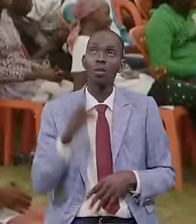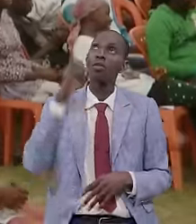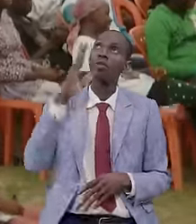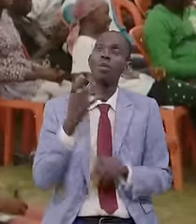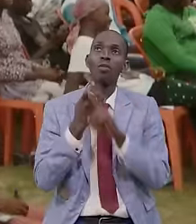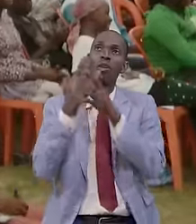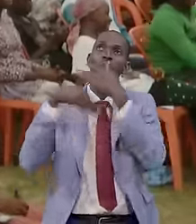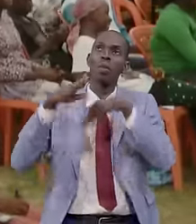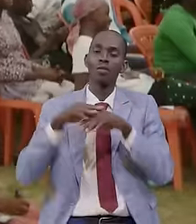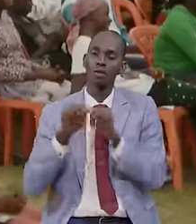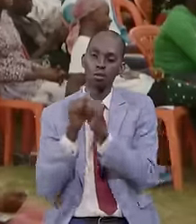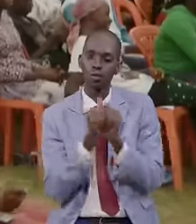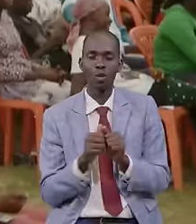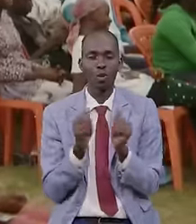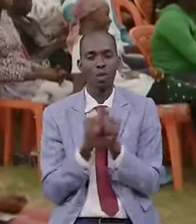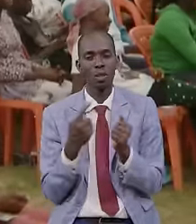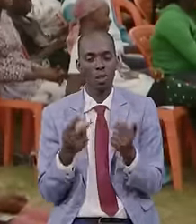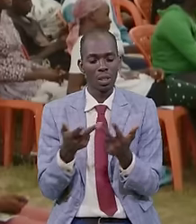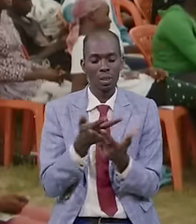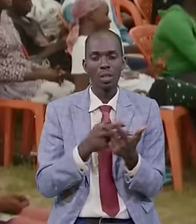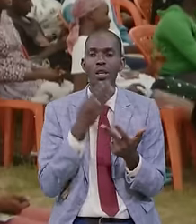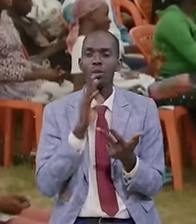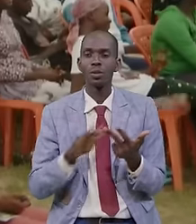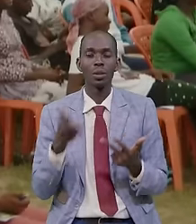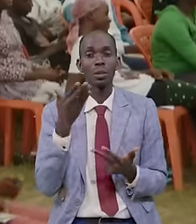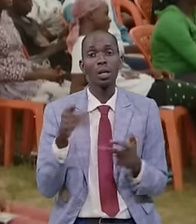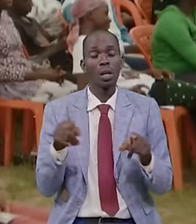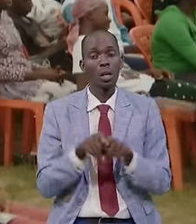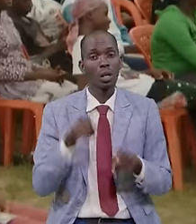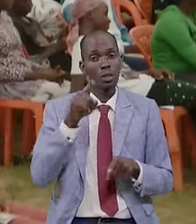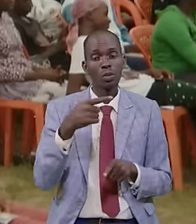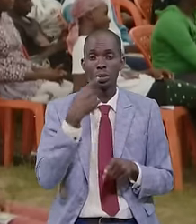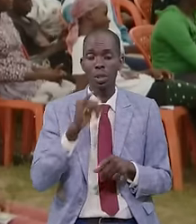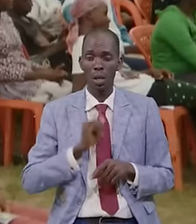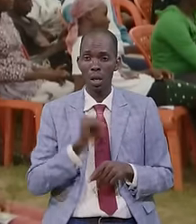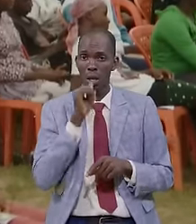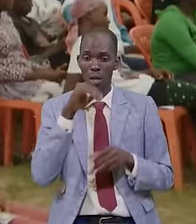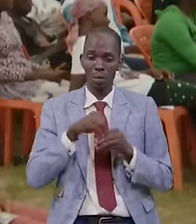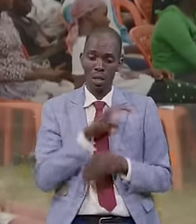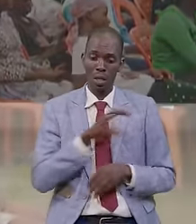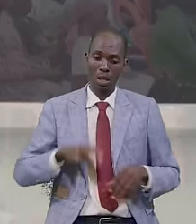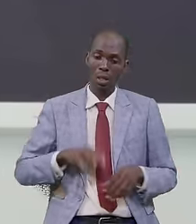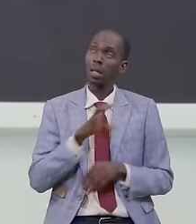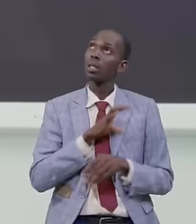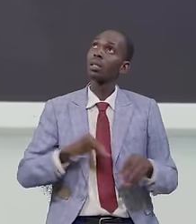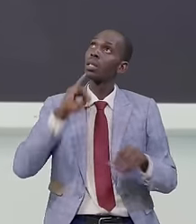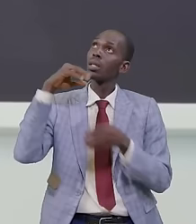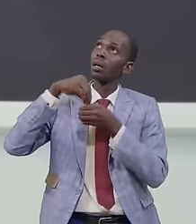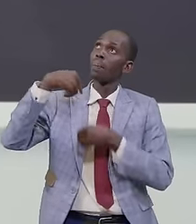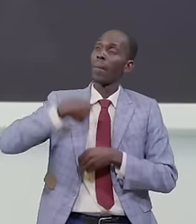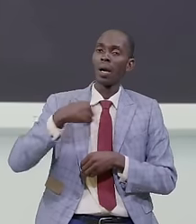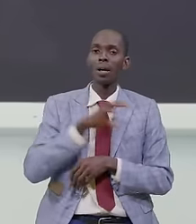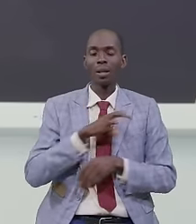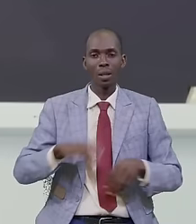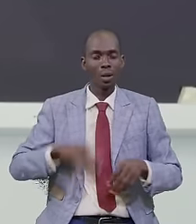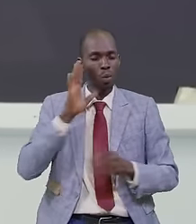today and you say, I am for Christ, I am with Christ, and Christ is in me, you will walk in your fire. And you